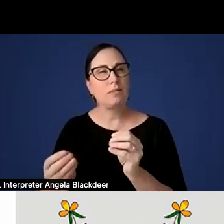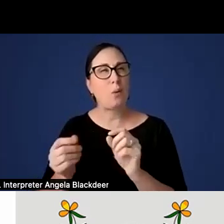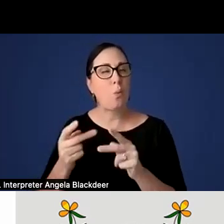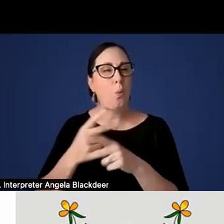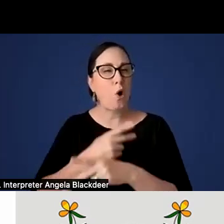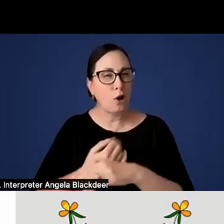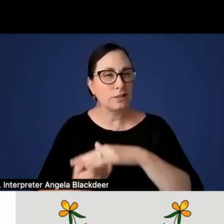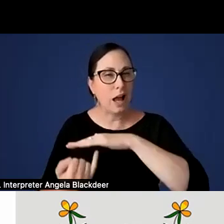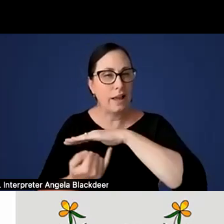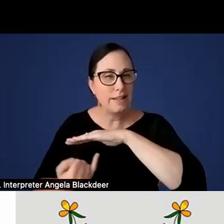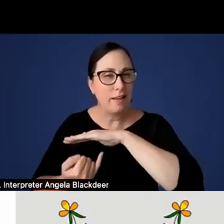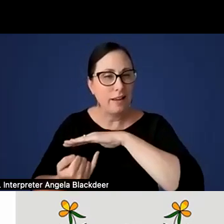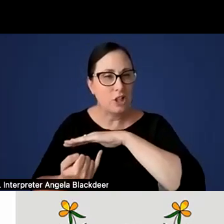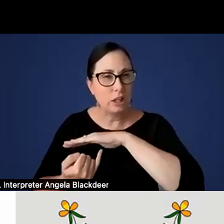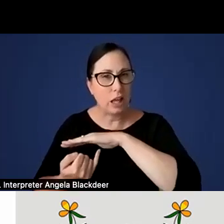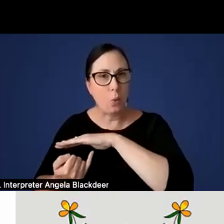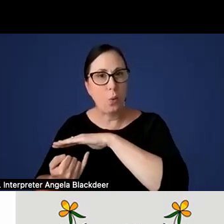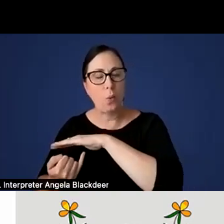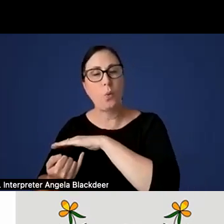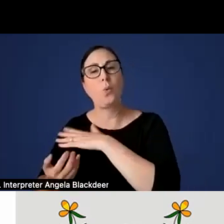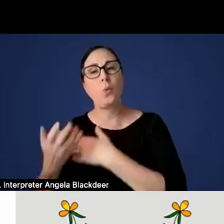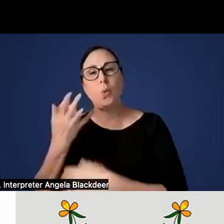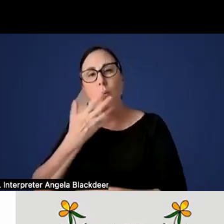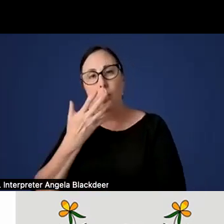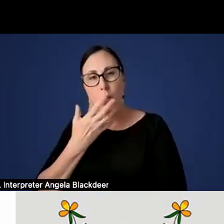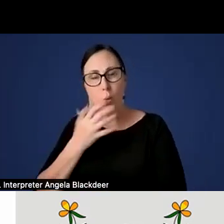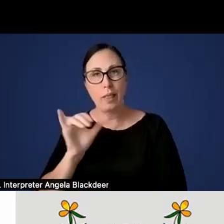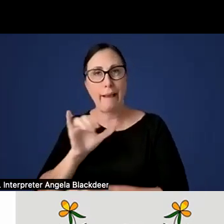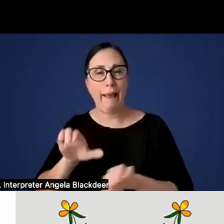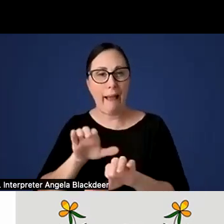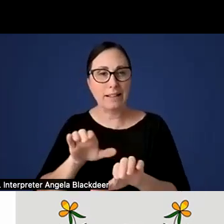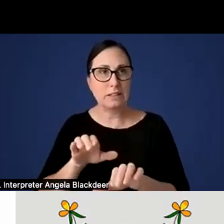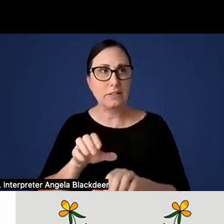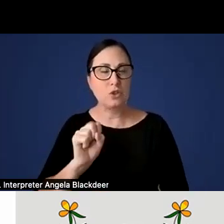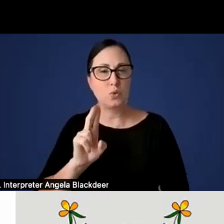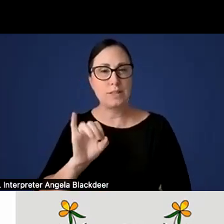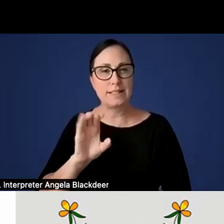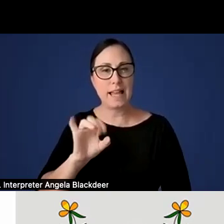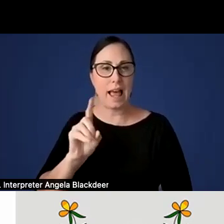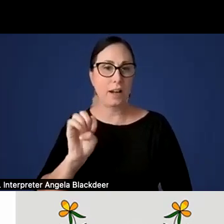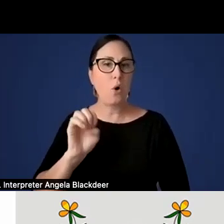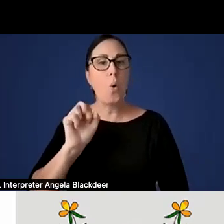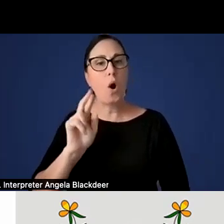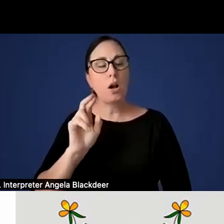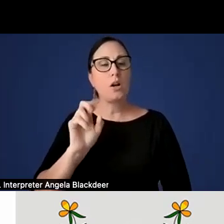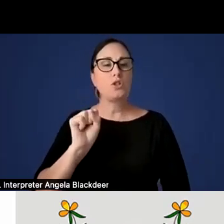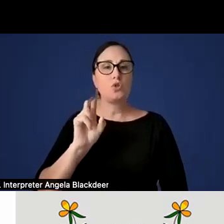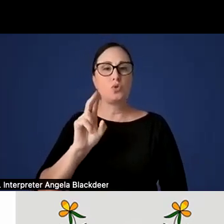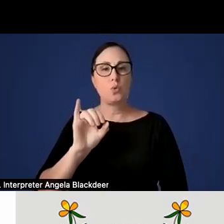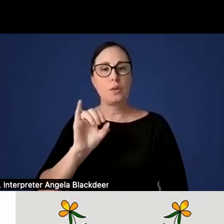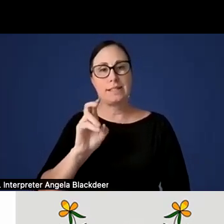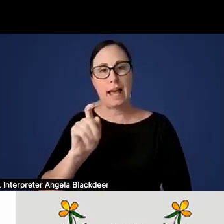of the act of suicide or the experience of suicidal ideation,